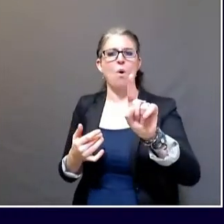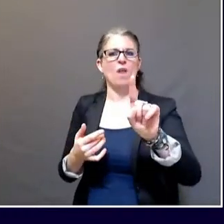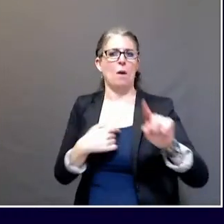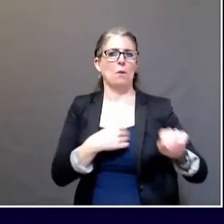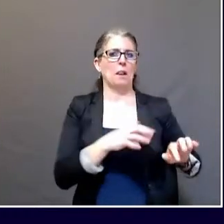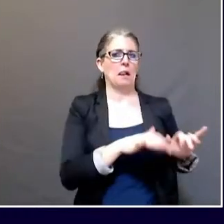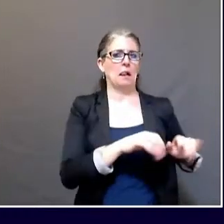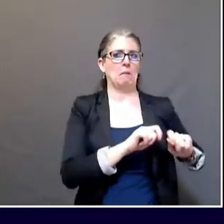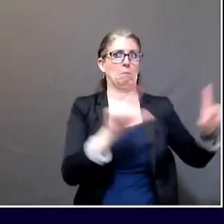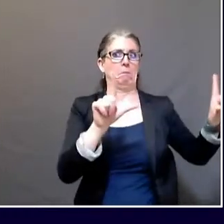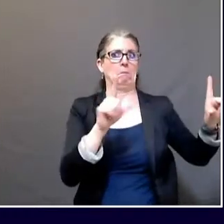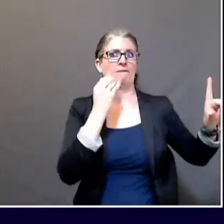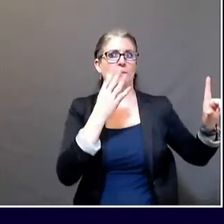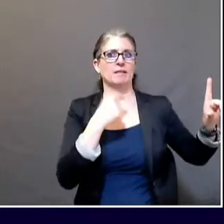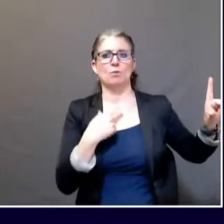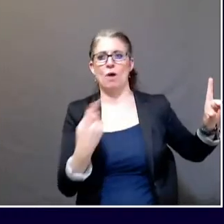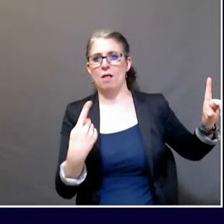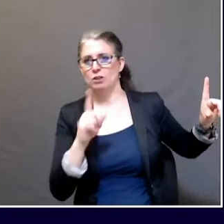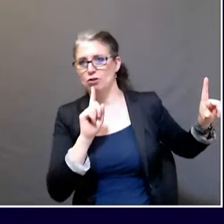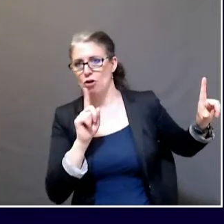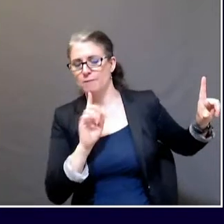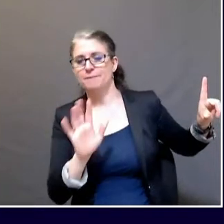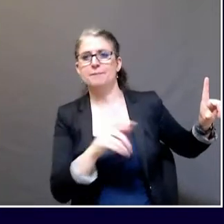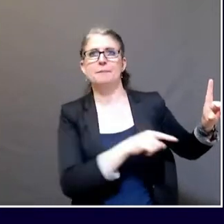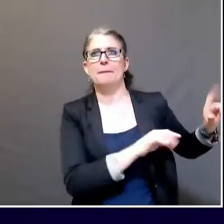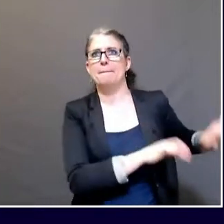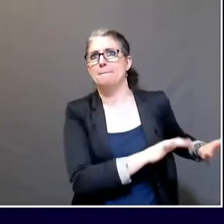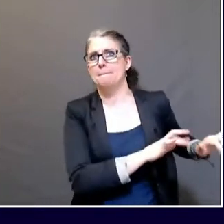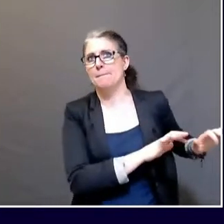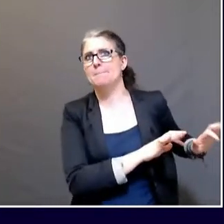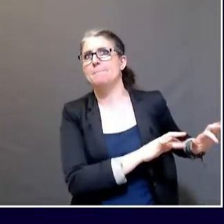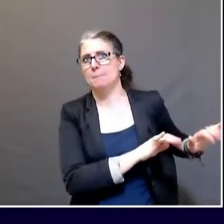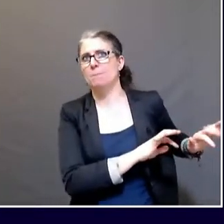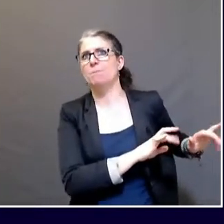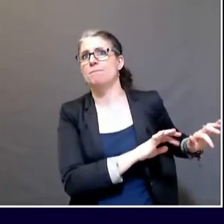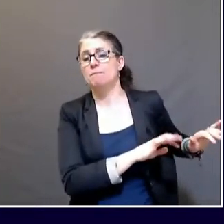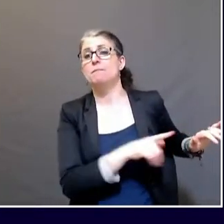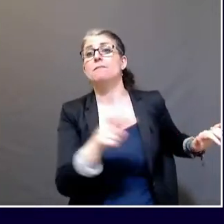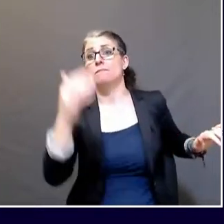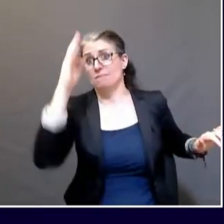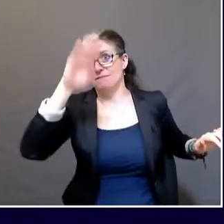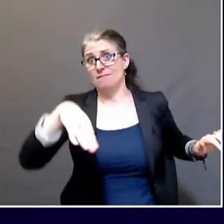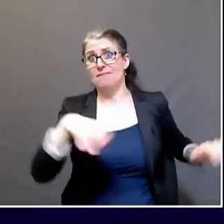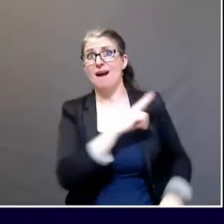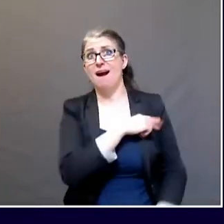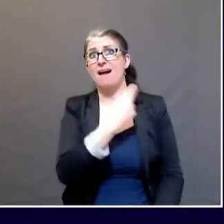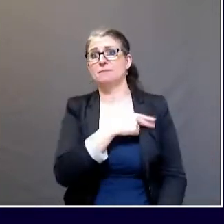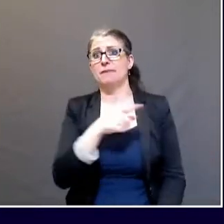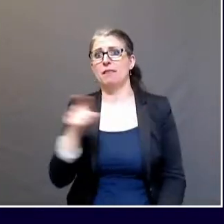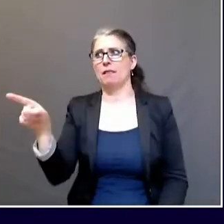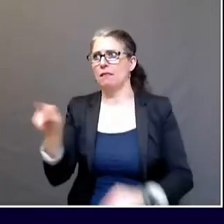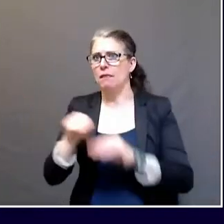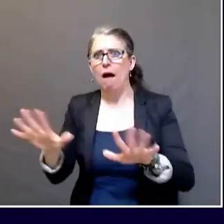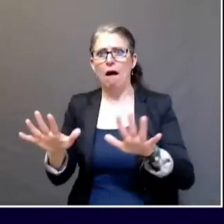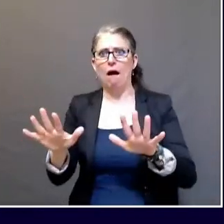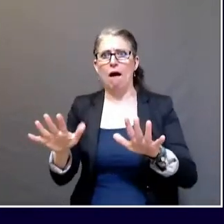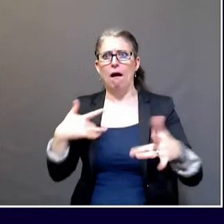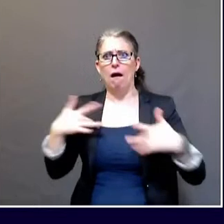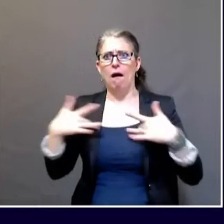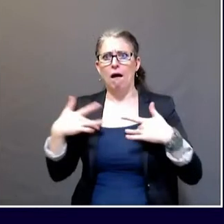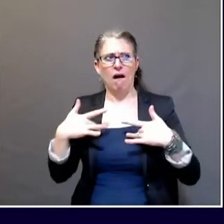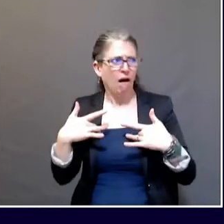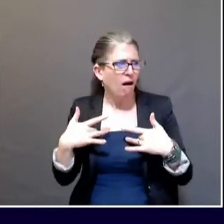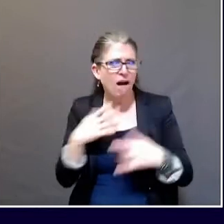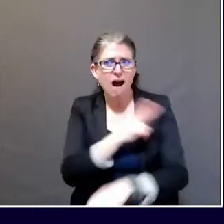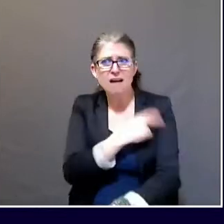hear about outbreaks in hospitals, it immediately, I think, for a lot of us, conjures up concerns. It may